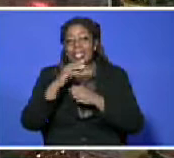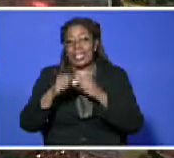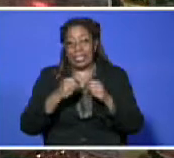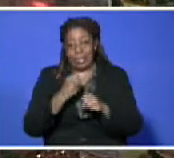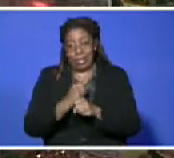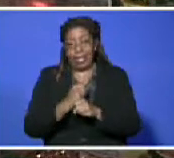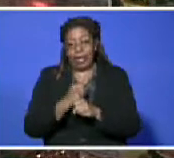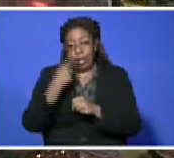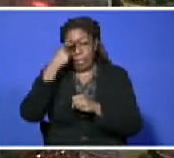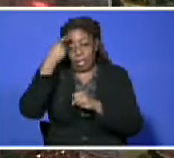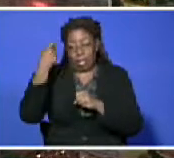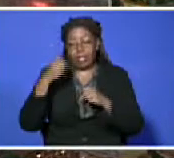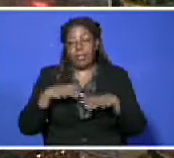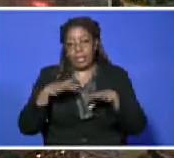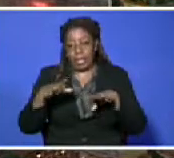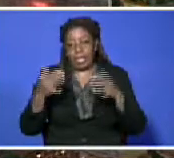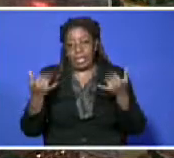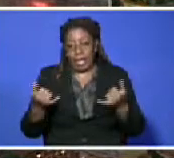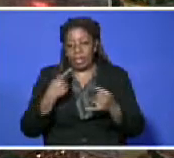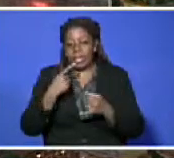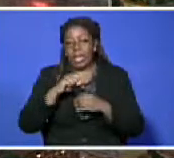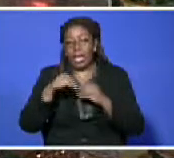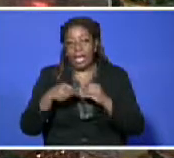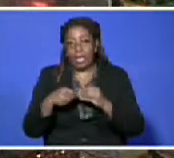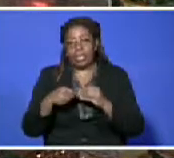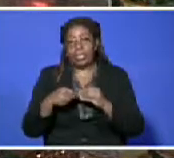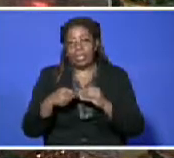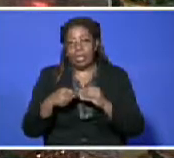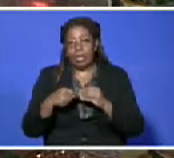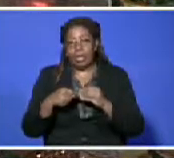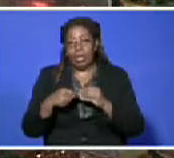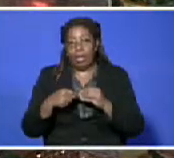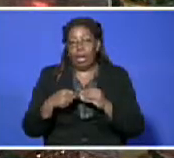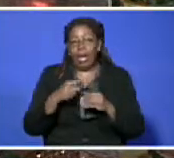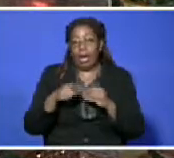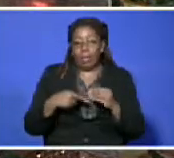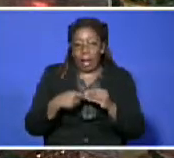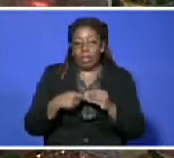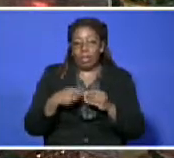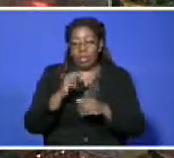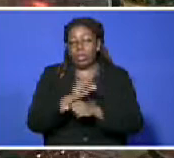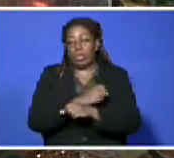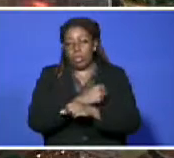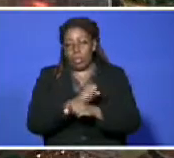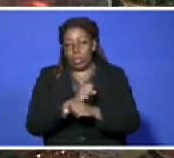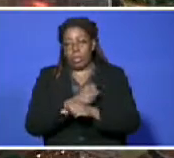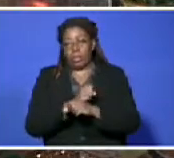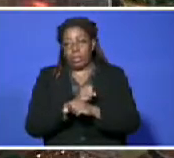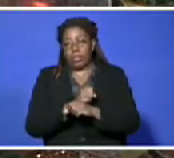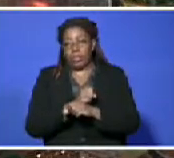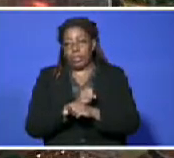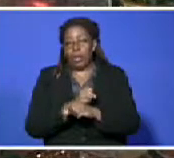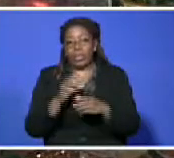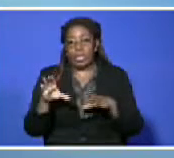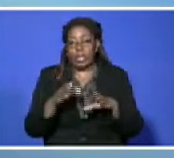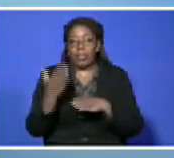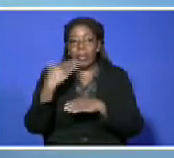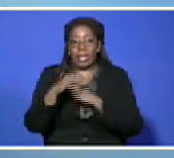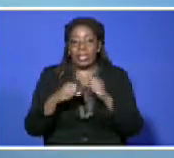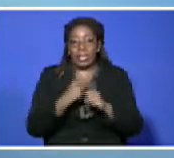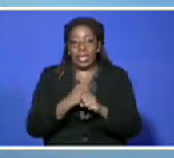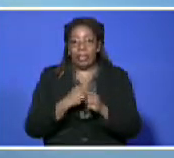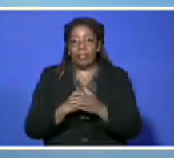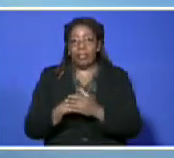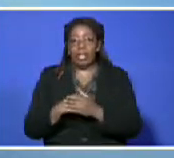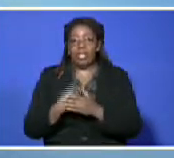Bernard Hanna tells us how Sting started and is happy to see the impact it has made over the years. We went on the